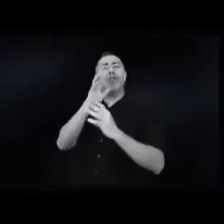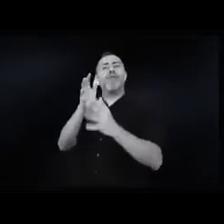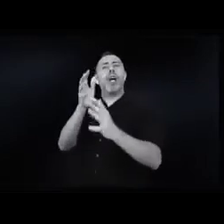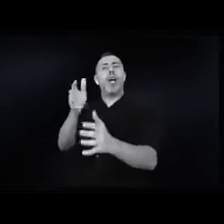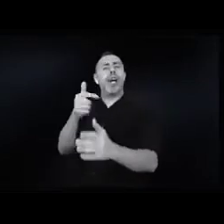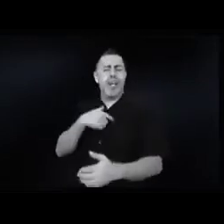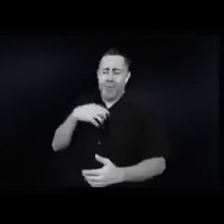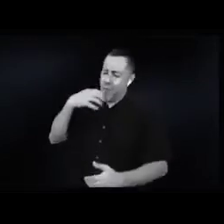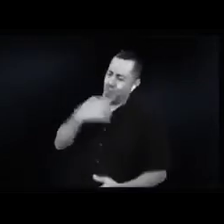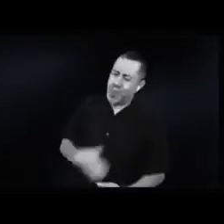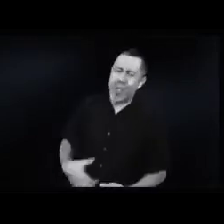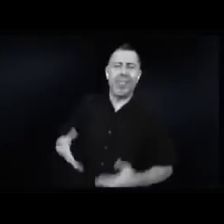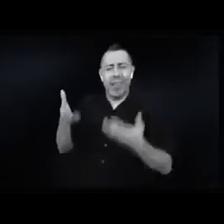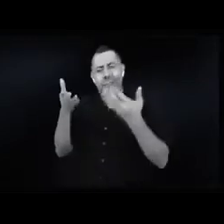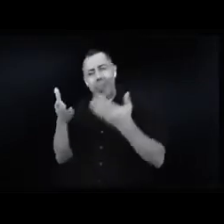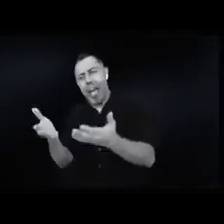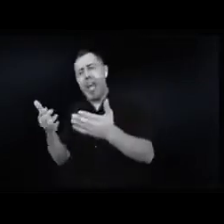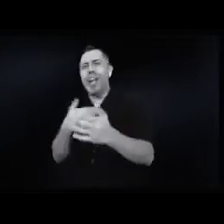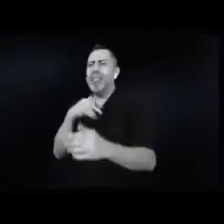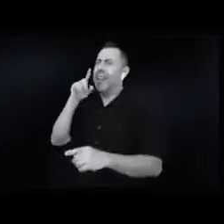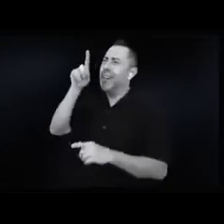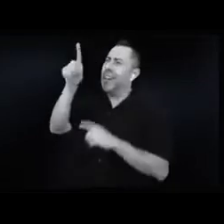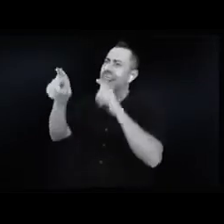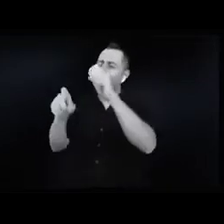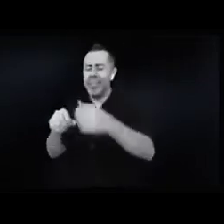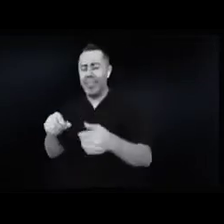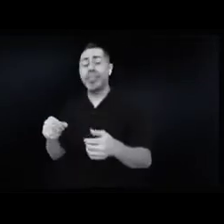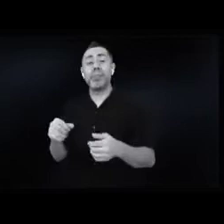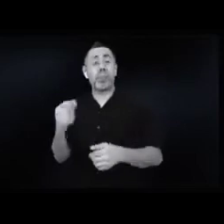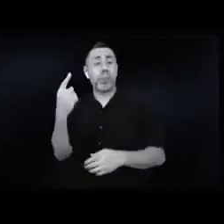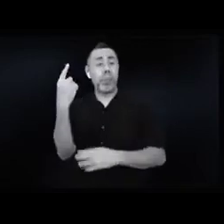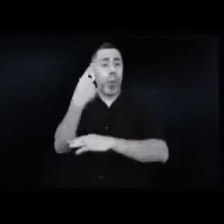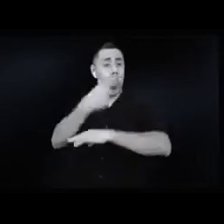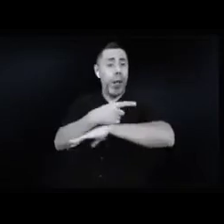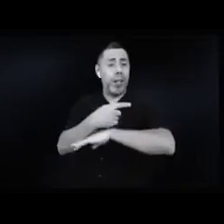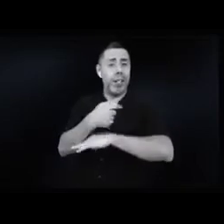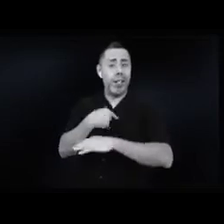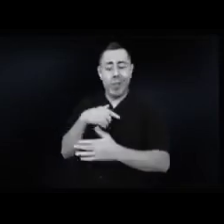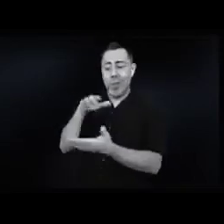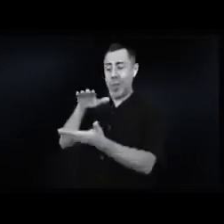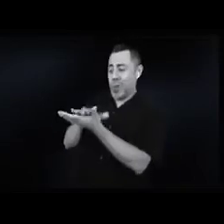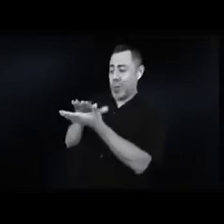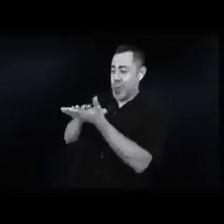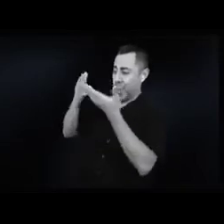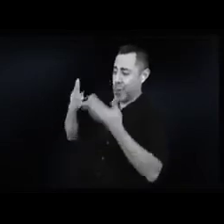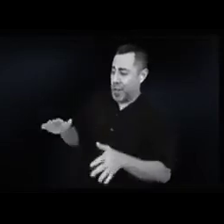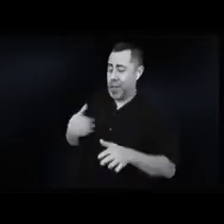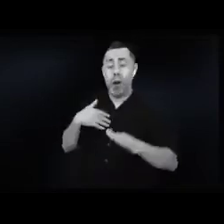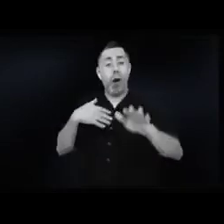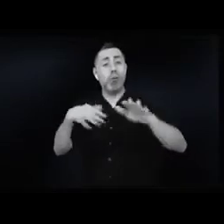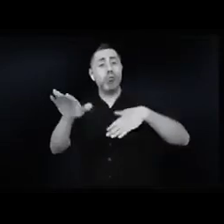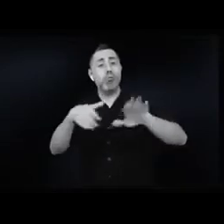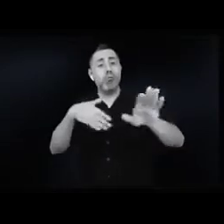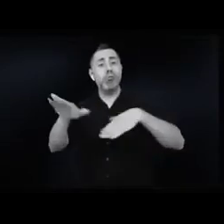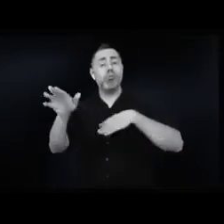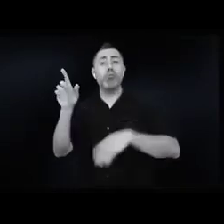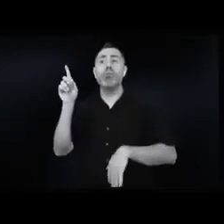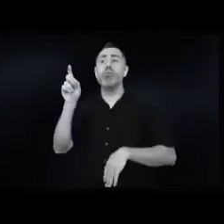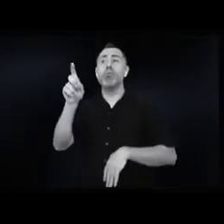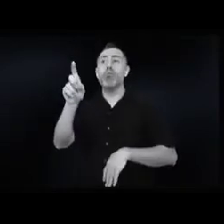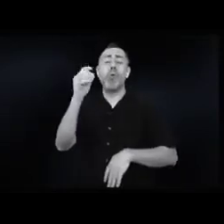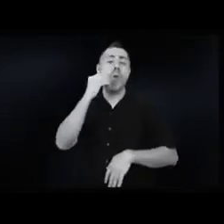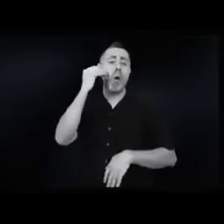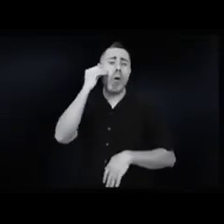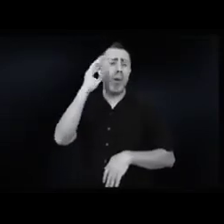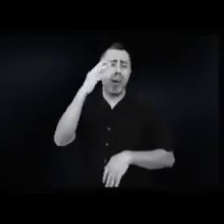and and one day I was walking home from school, and as I was walking home from school, it was a beautiful fall day with the